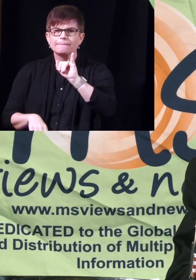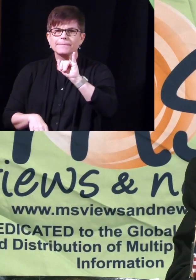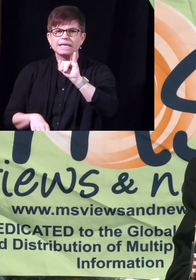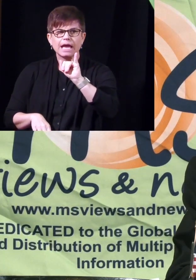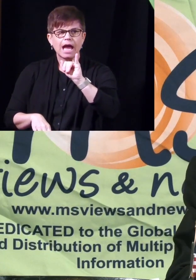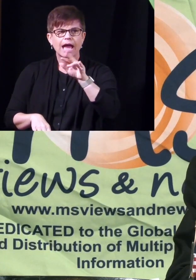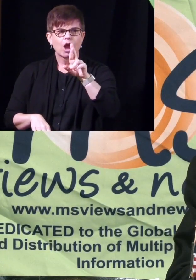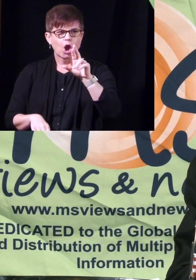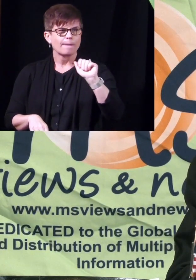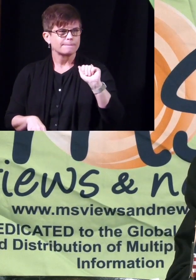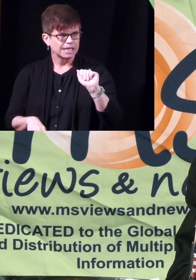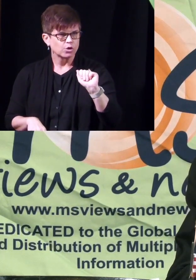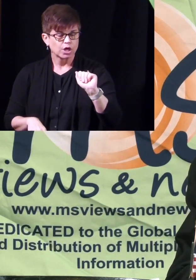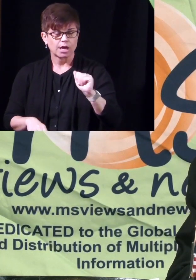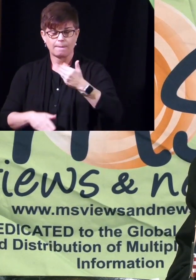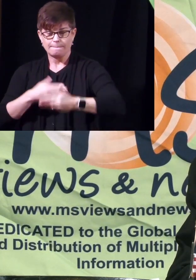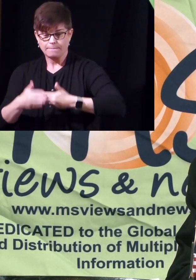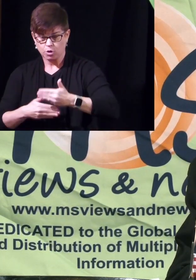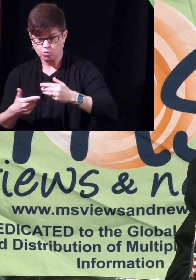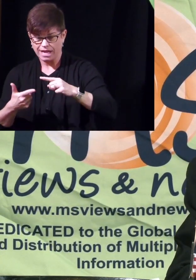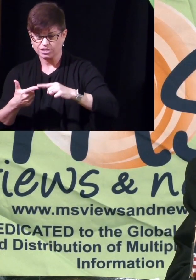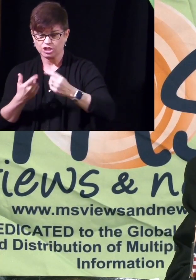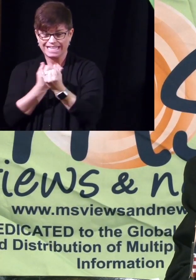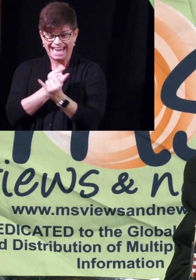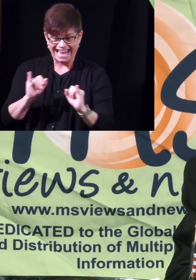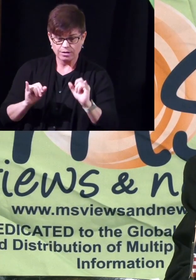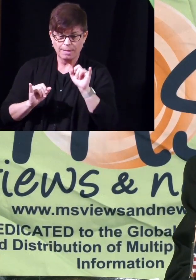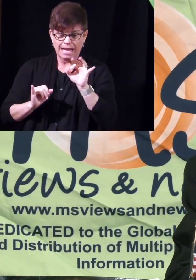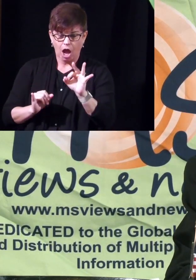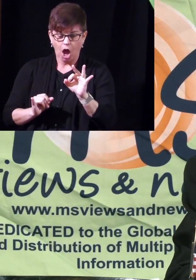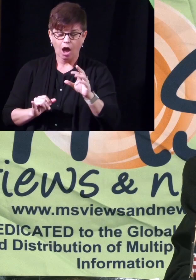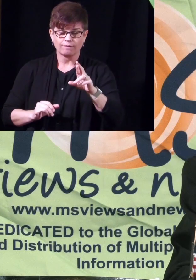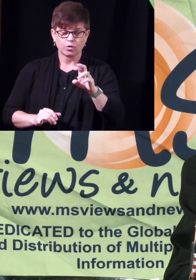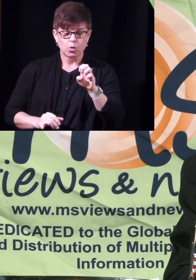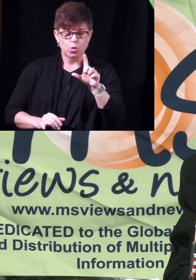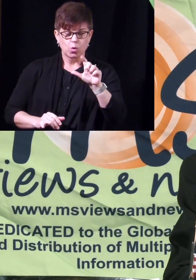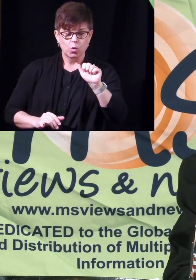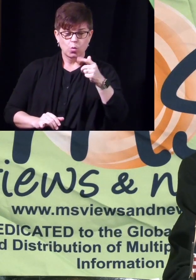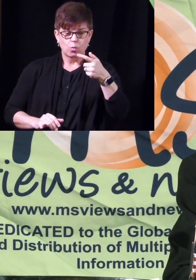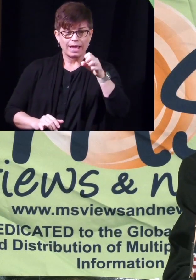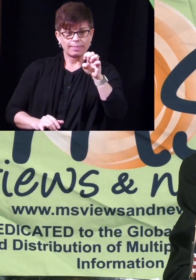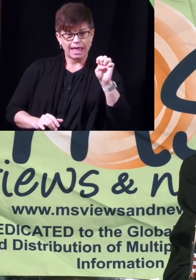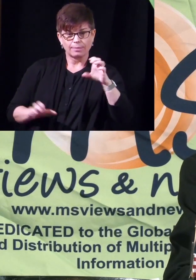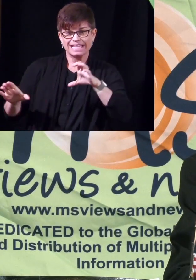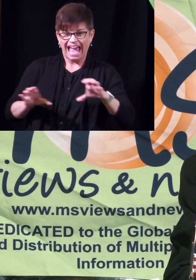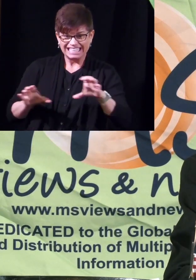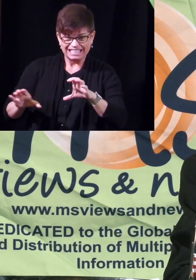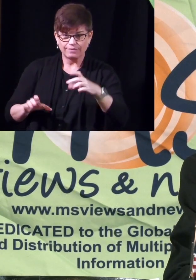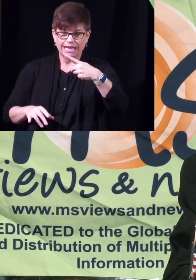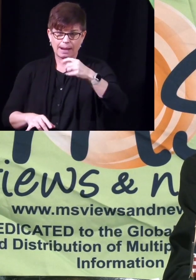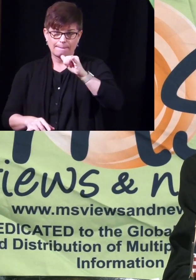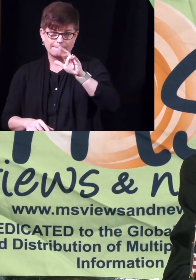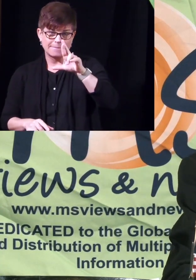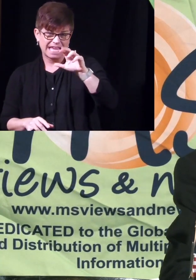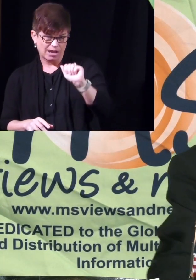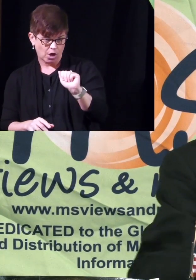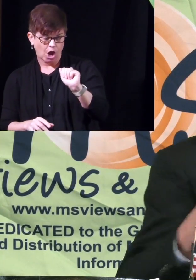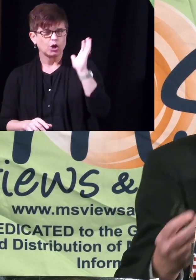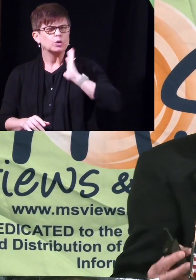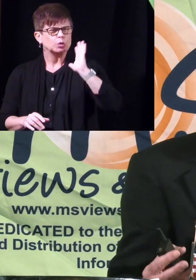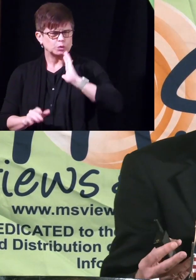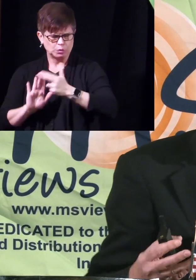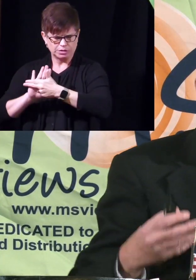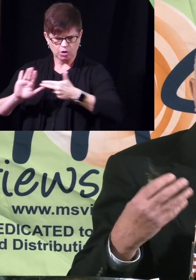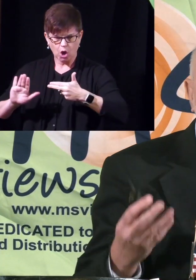P-I-R-A, progression independent of relapse activity. And maybe this is what we used to call secondary progressive. But more and more